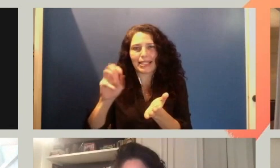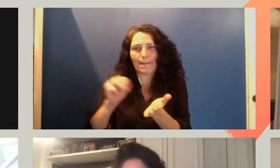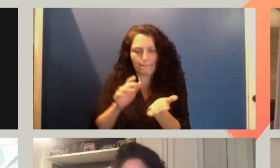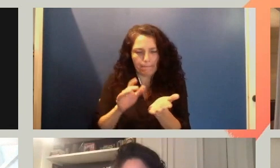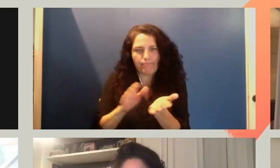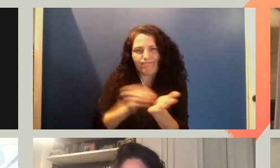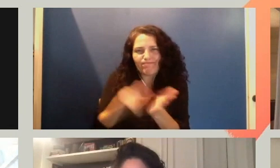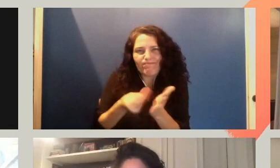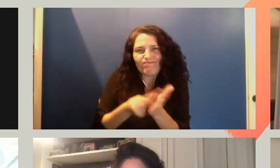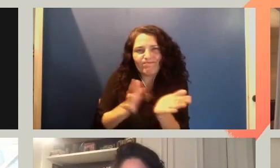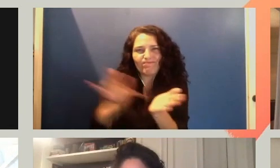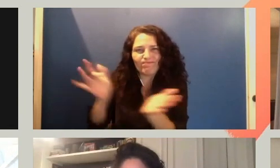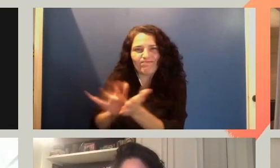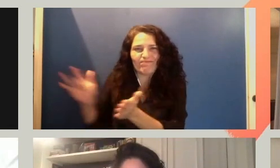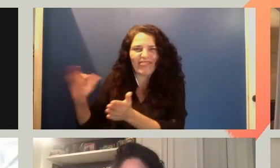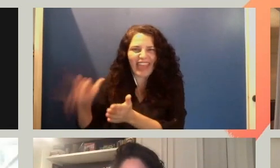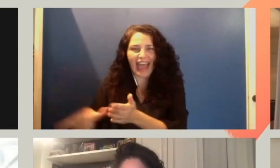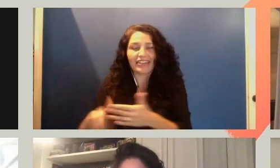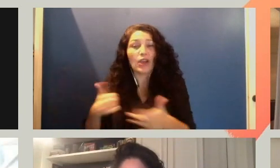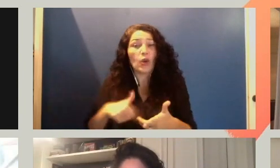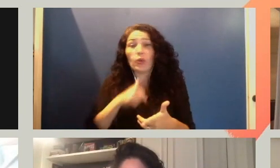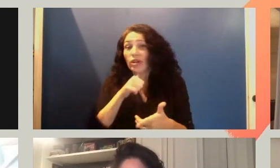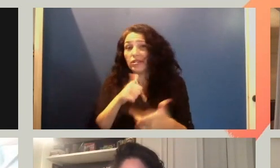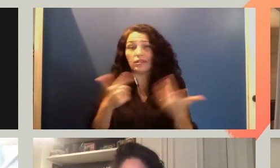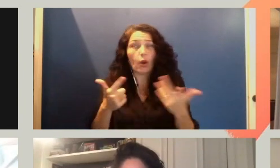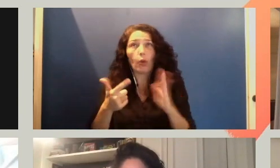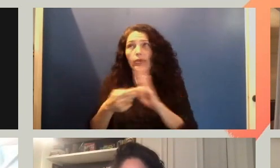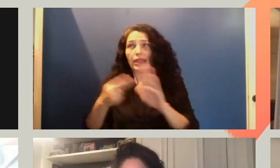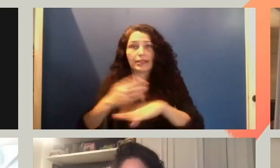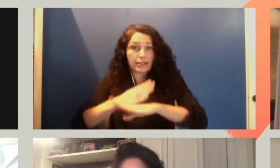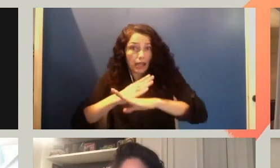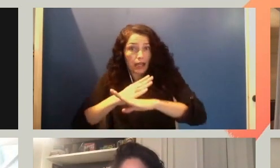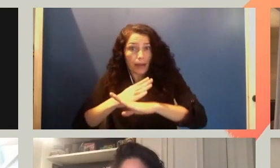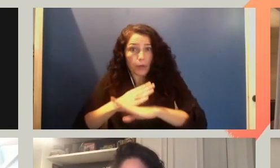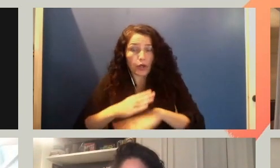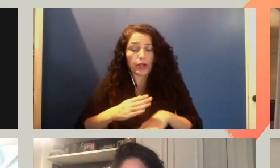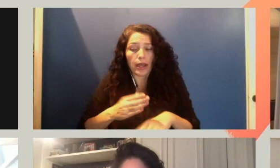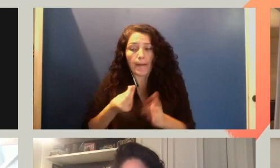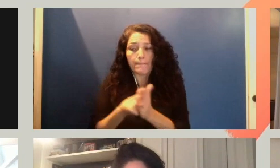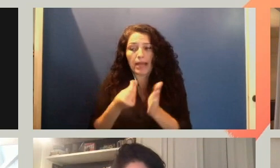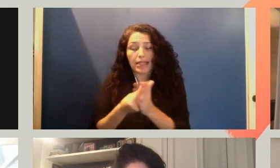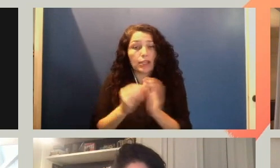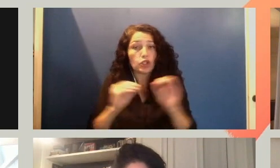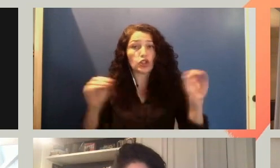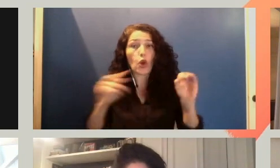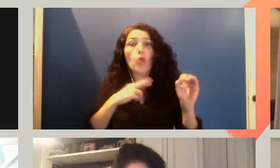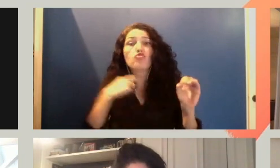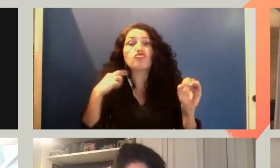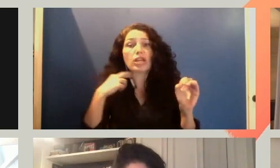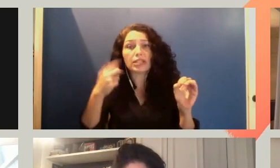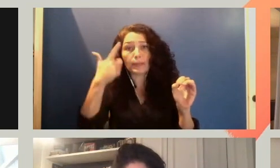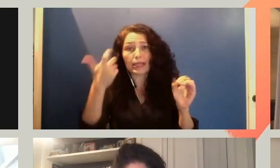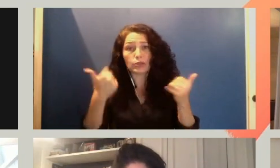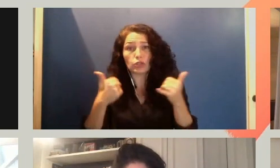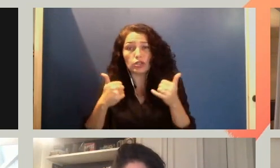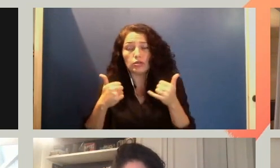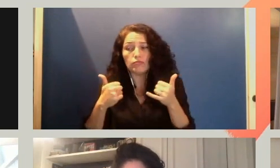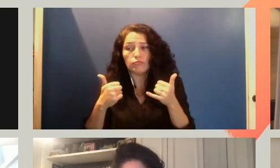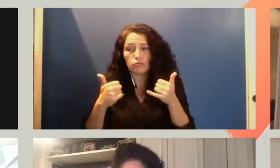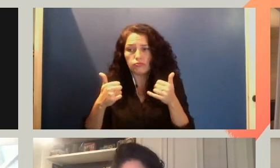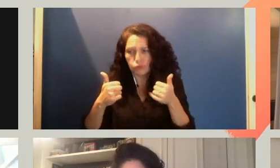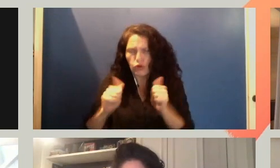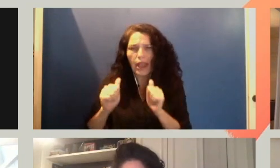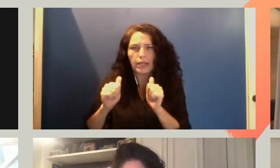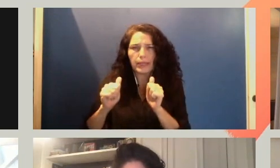it is not encumbered money. We don't consider it a risk because, again, we try to start from the point of view of the filmmaker